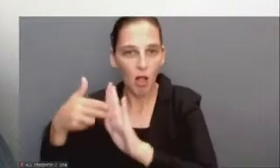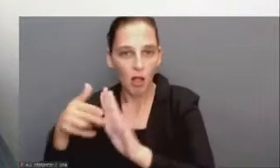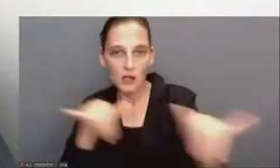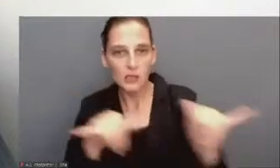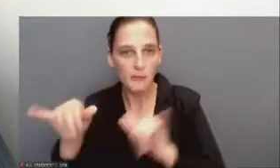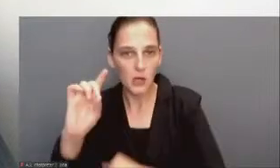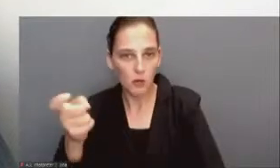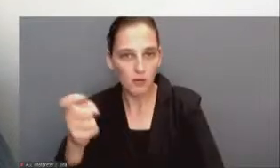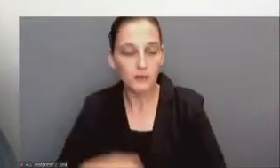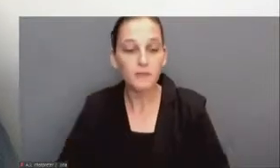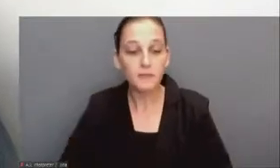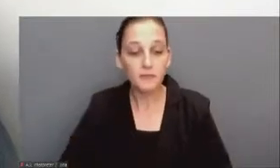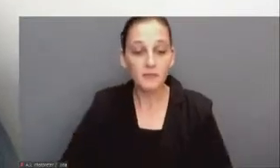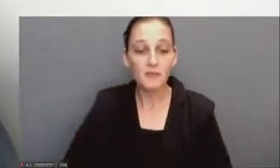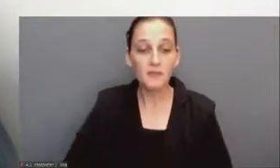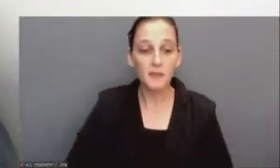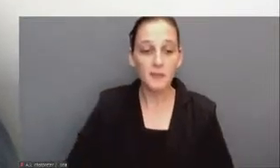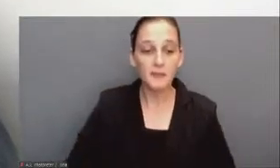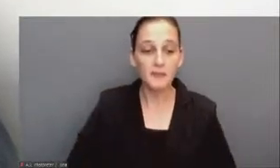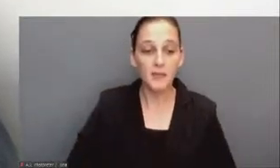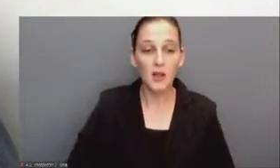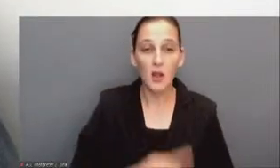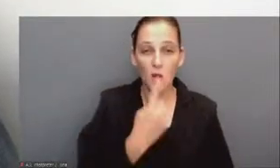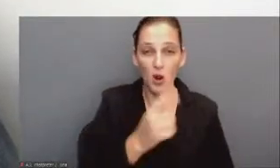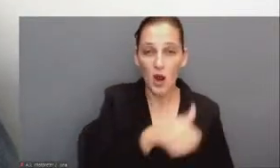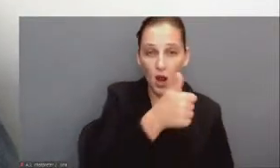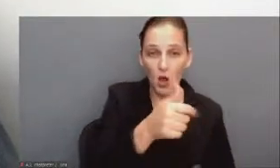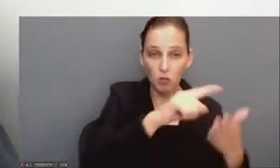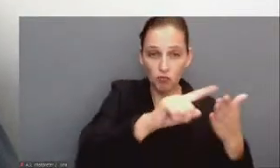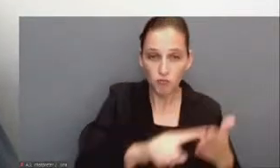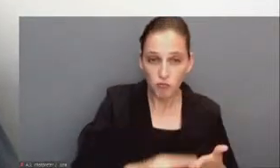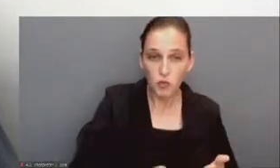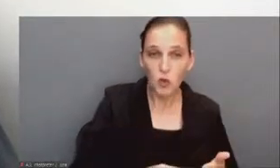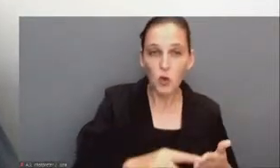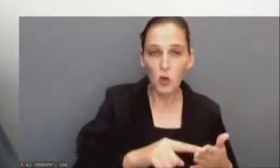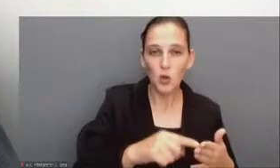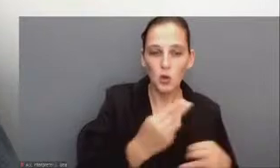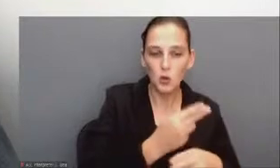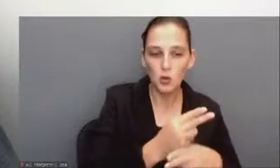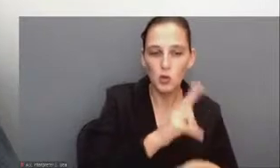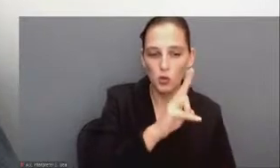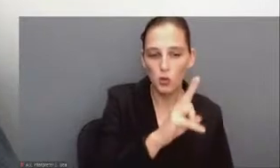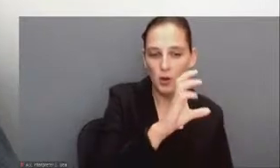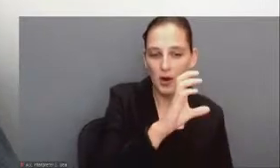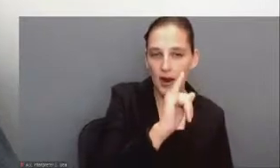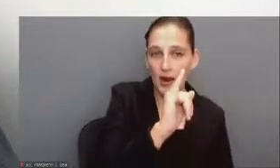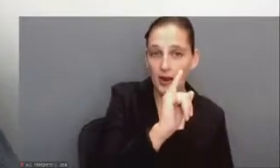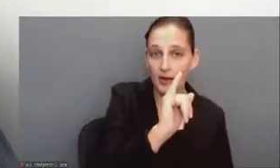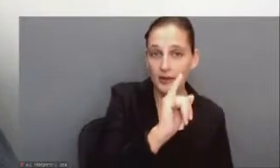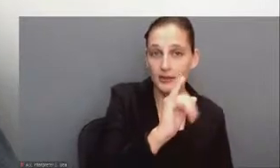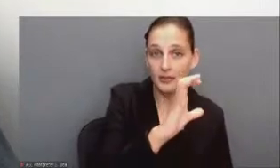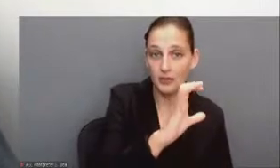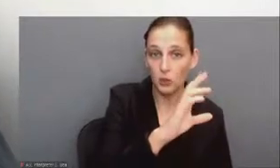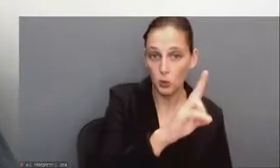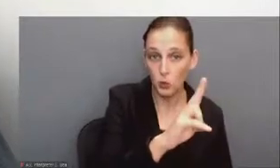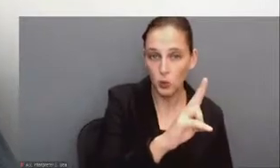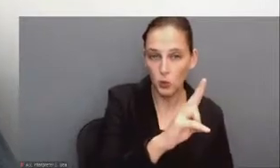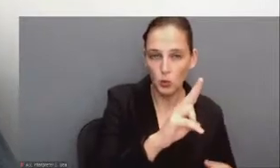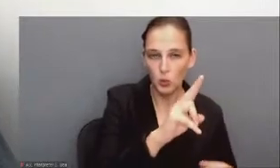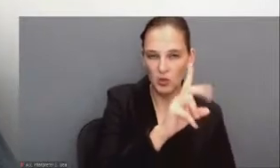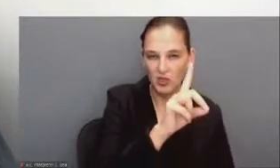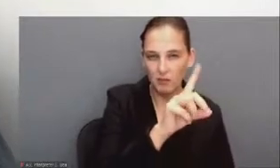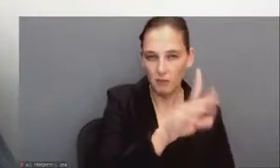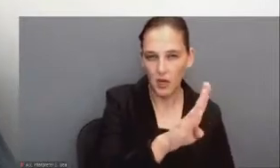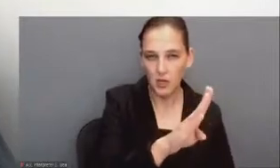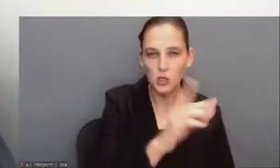directly confirms this. What they did is that they used the eICU database and analyzed data of more than 95,000 patients admitted to more than 200